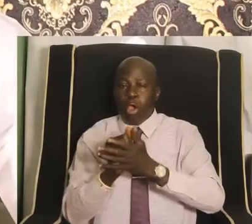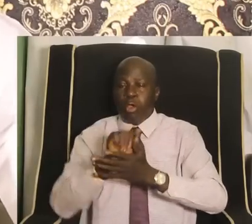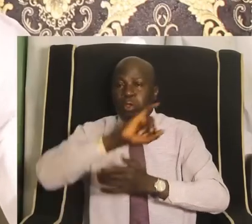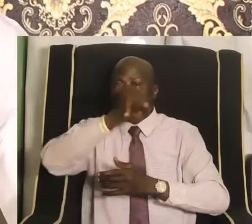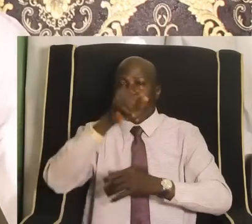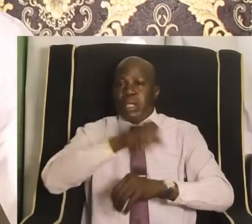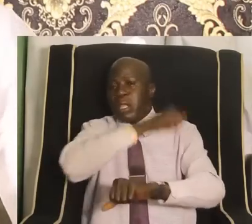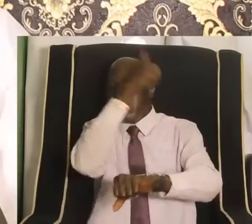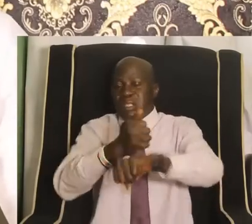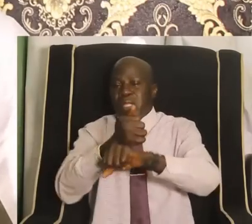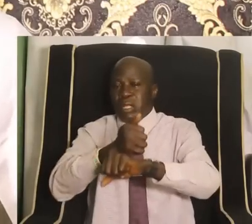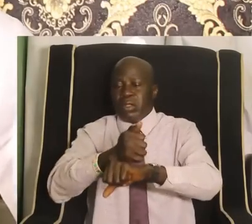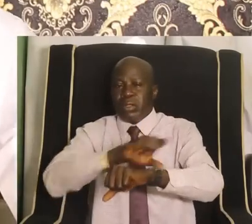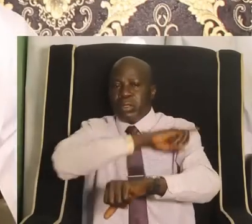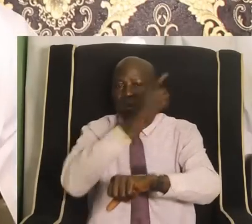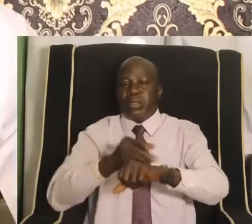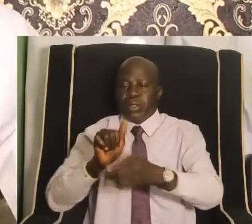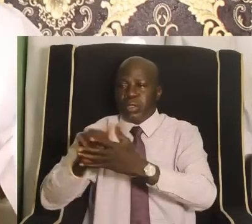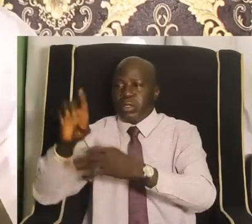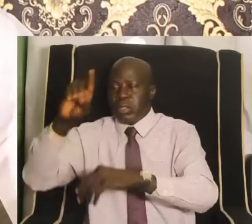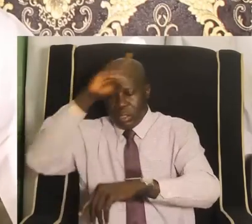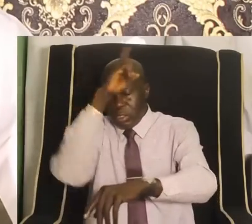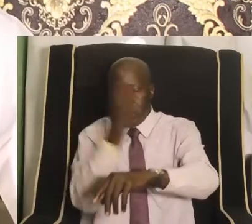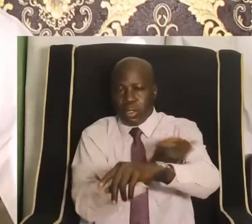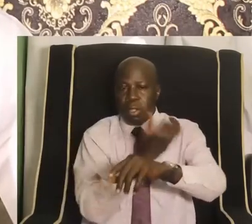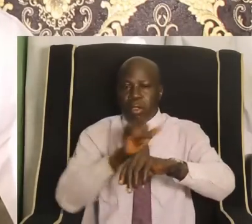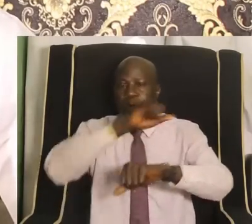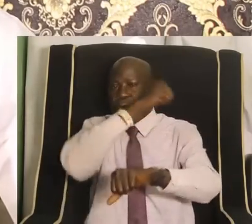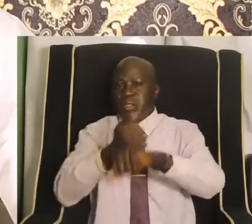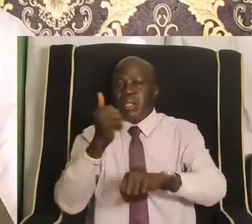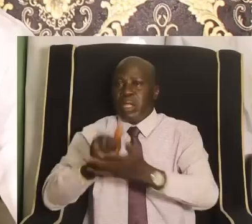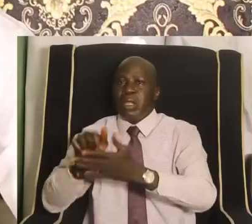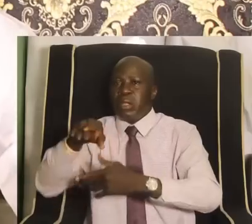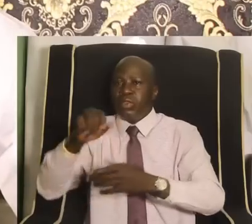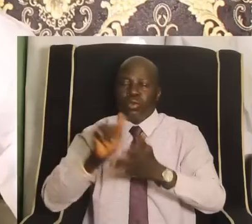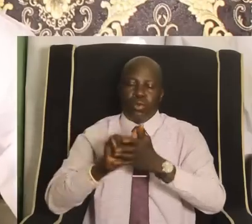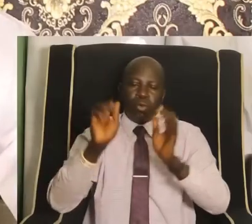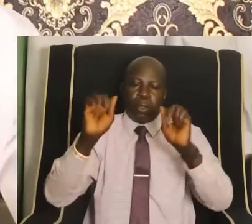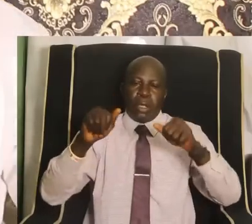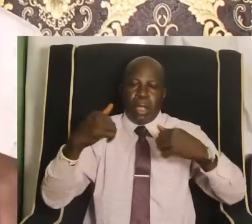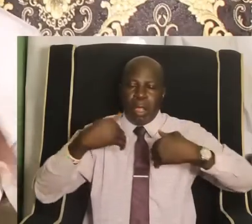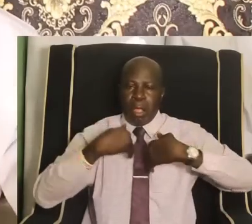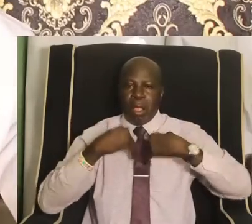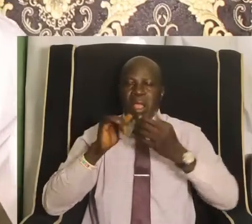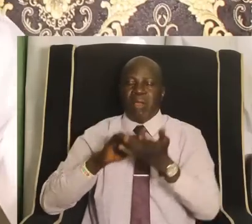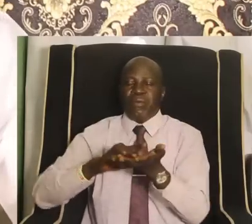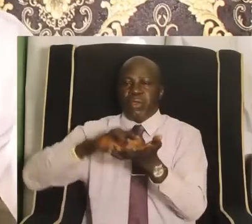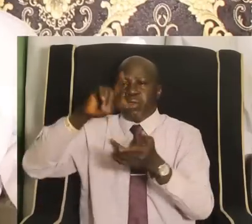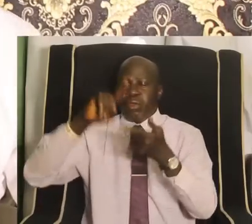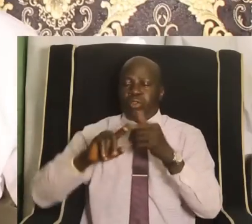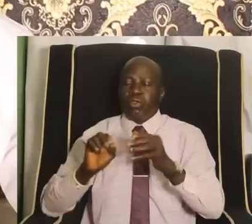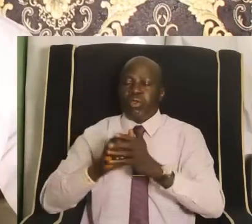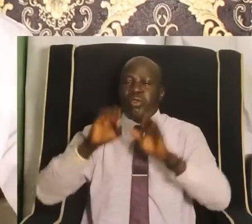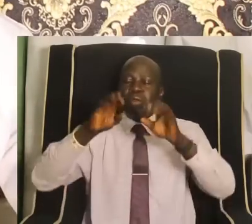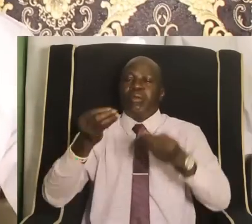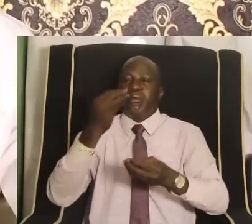The Zion daughters. Listen sir. Eyan omo biri Zion. Daughters of Zion. Eyin na le logo ke di lake mo bo okunrin. You too can be